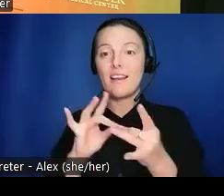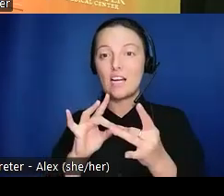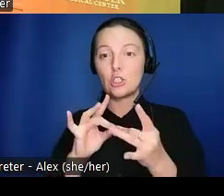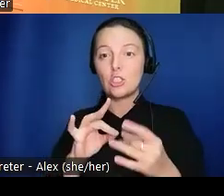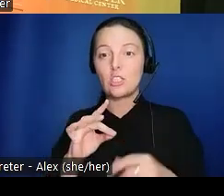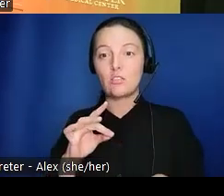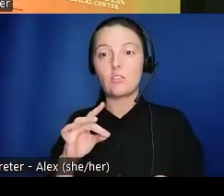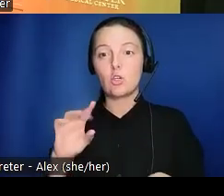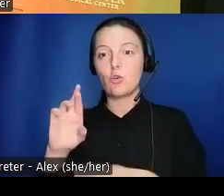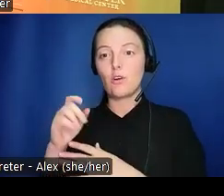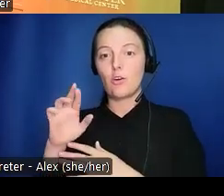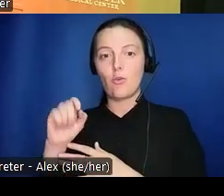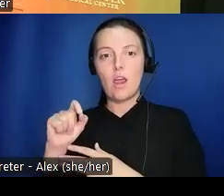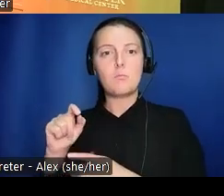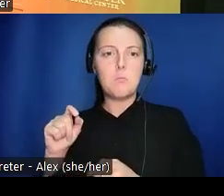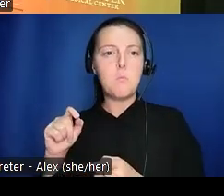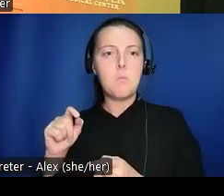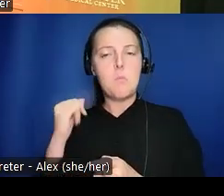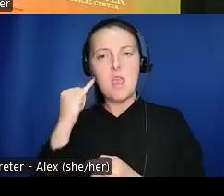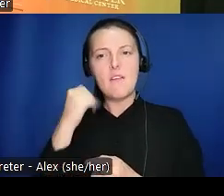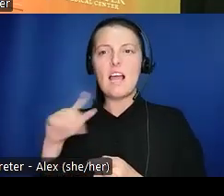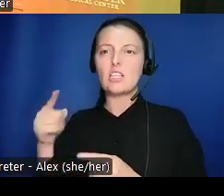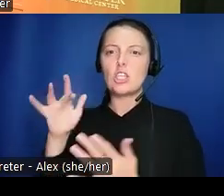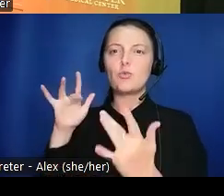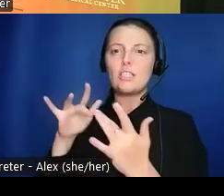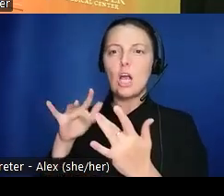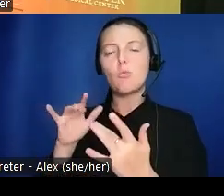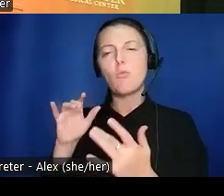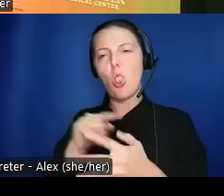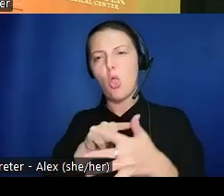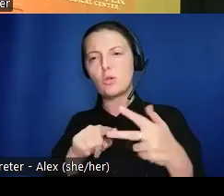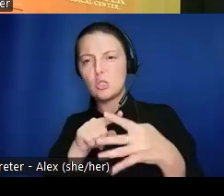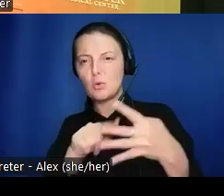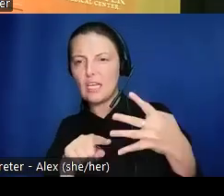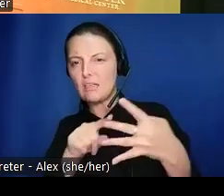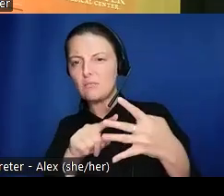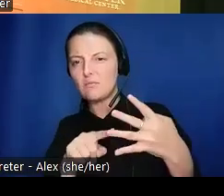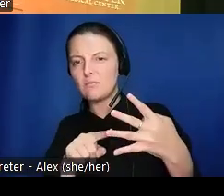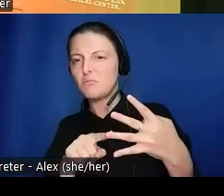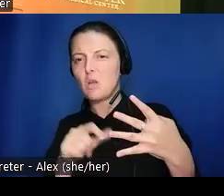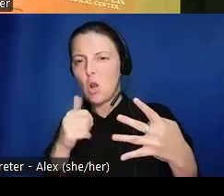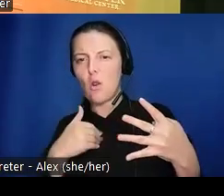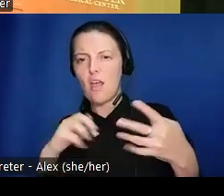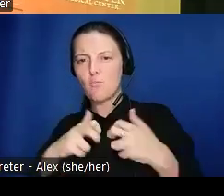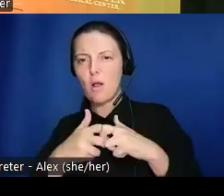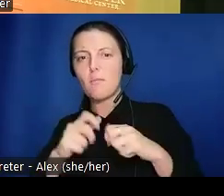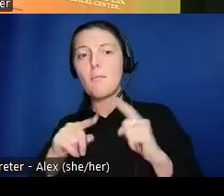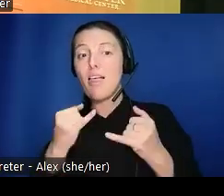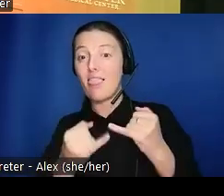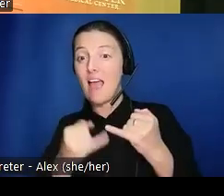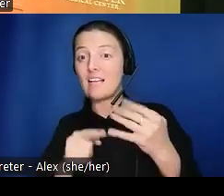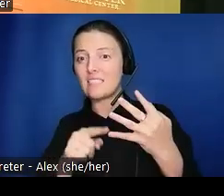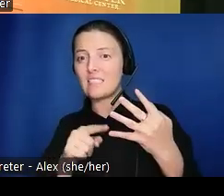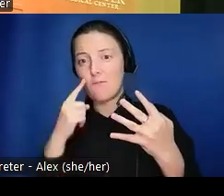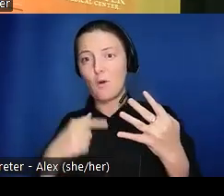them, you learn from them. The last one, however, I do wonder about moral regret. If